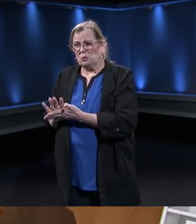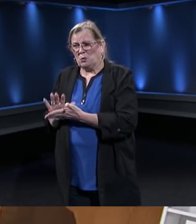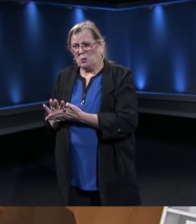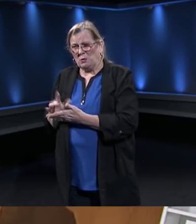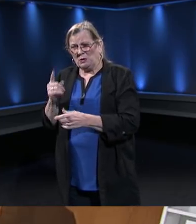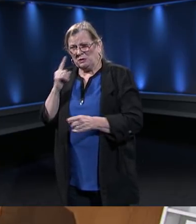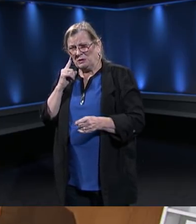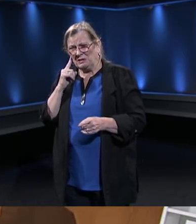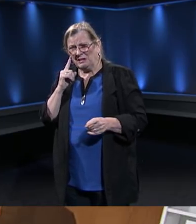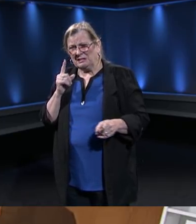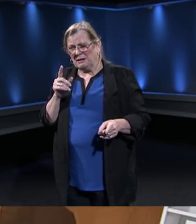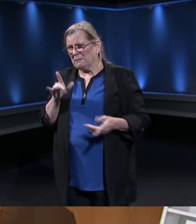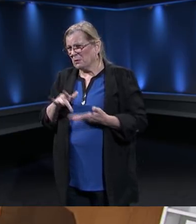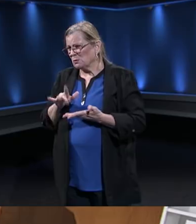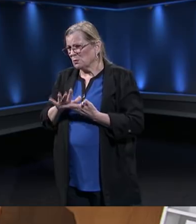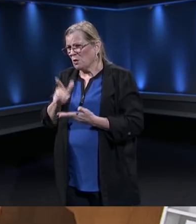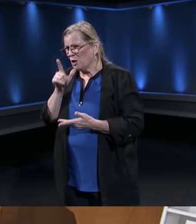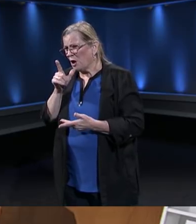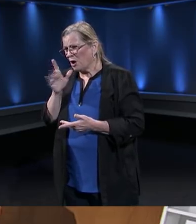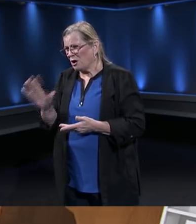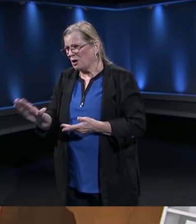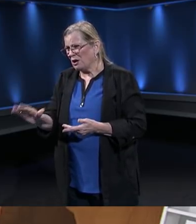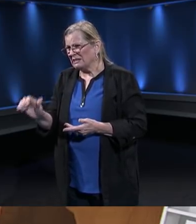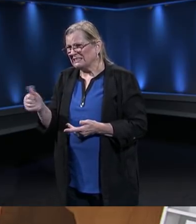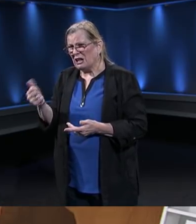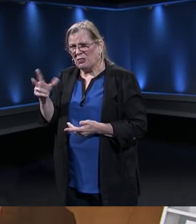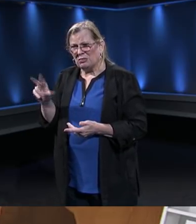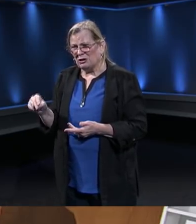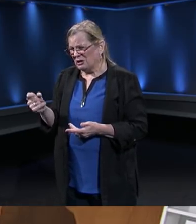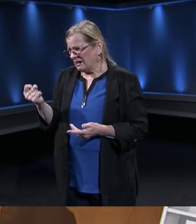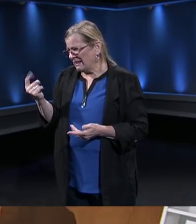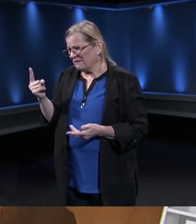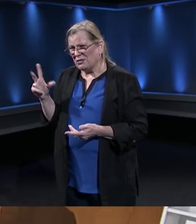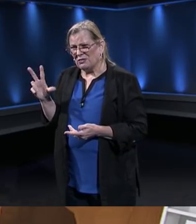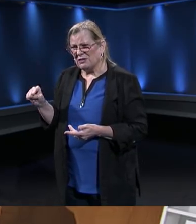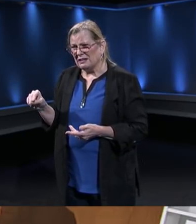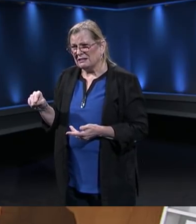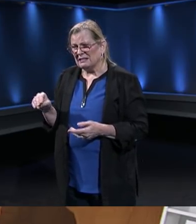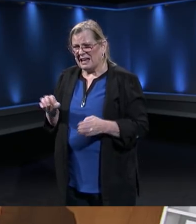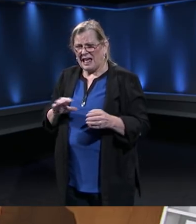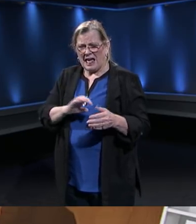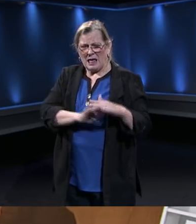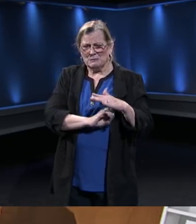lunch be something like 10:30 to 11:30, and elementary school lunch be